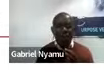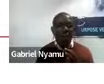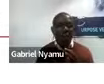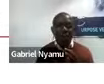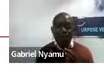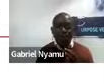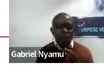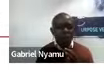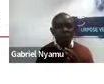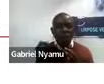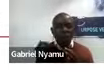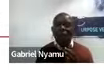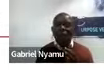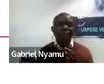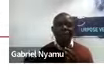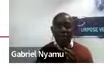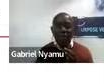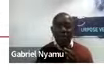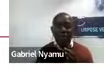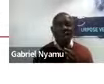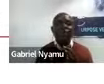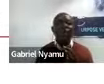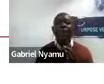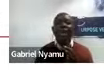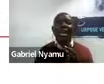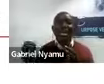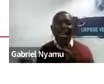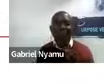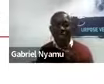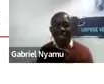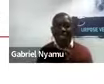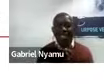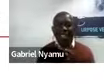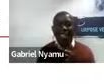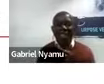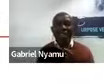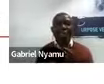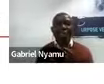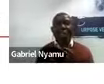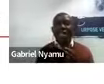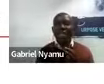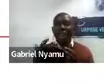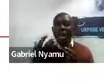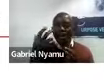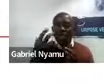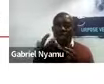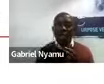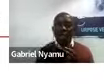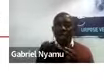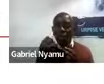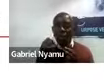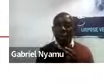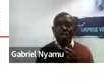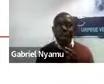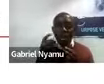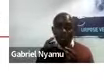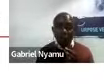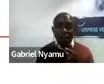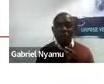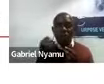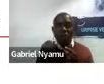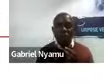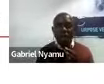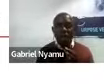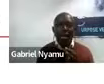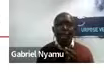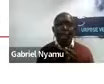promotion. Purpose people don't look for any promotion. In fact, they don't look for any external validation because they are content with what they have